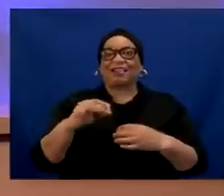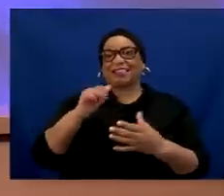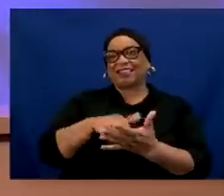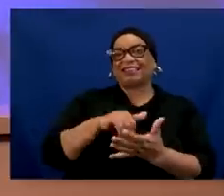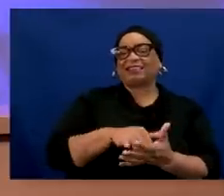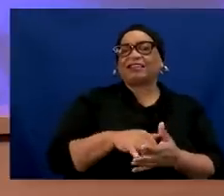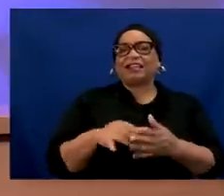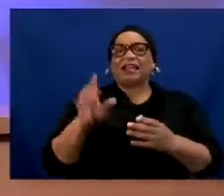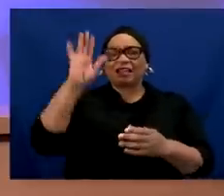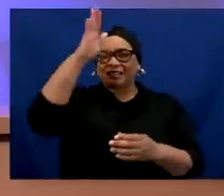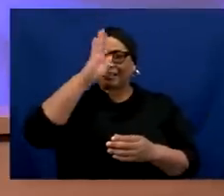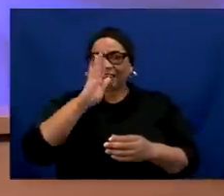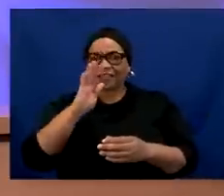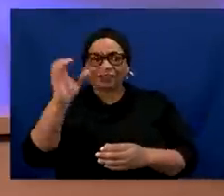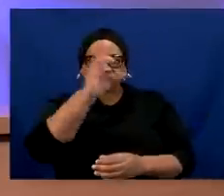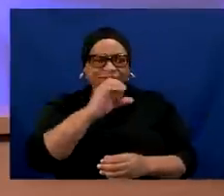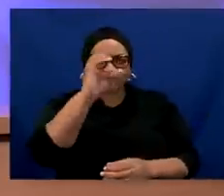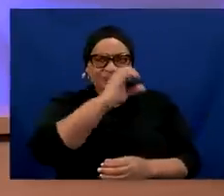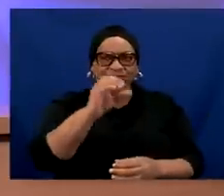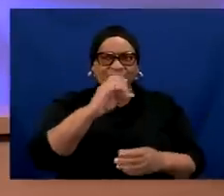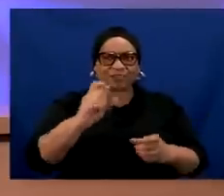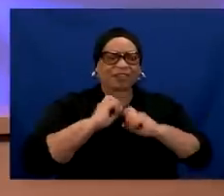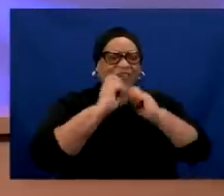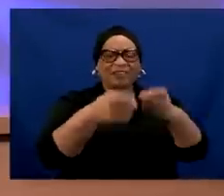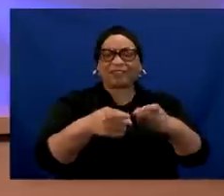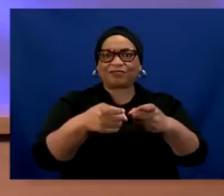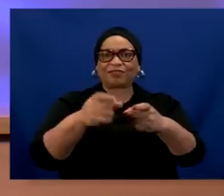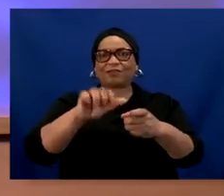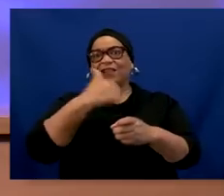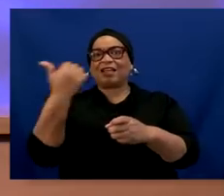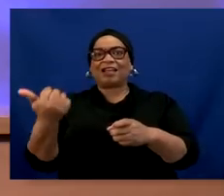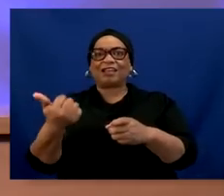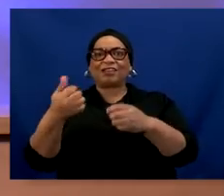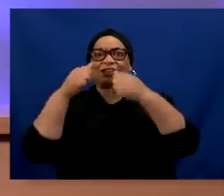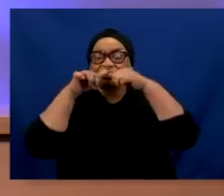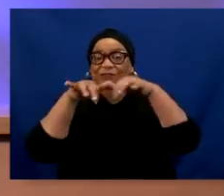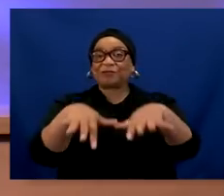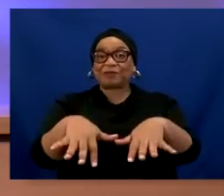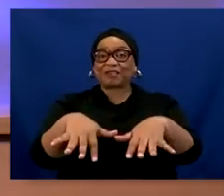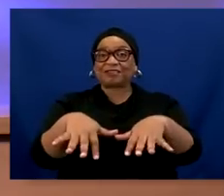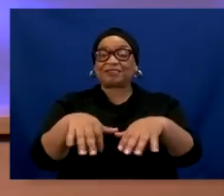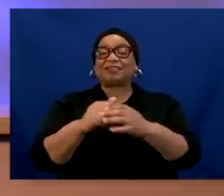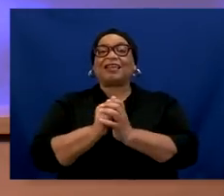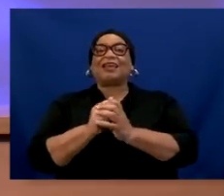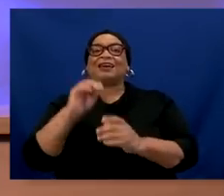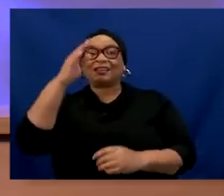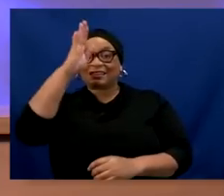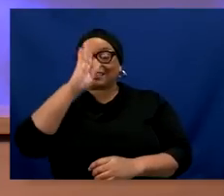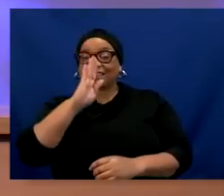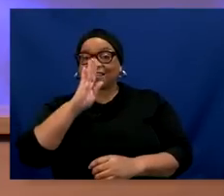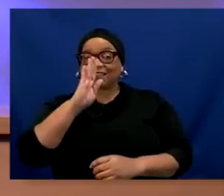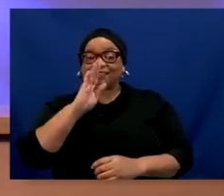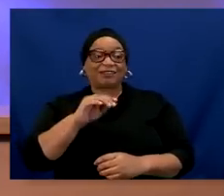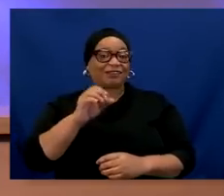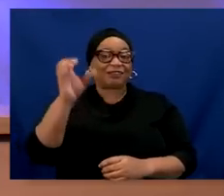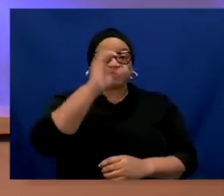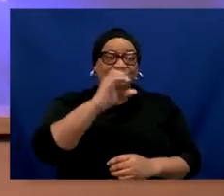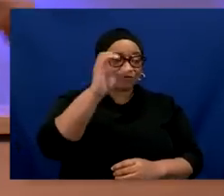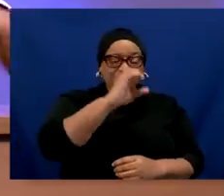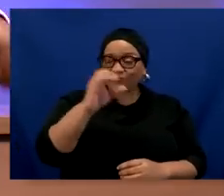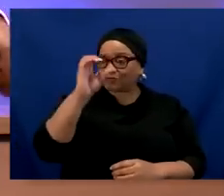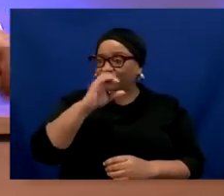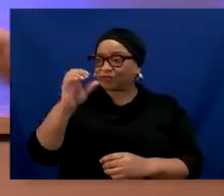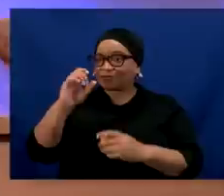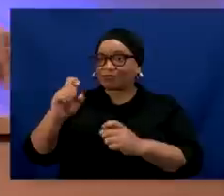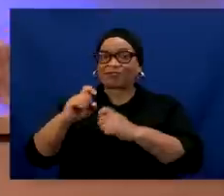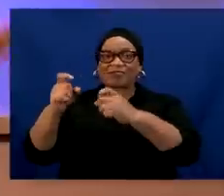you down with another blessing. Hey, hey, hey. He just hunts you down with another blessing. He